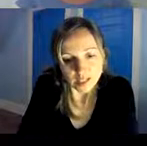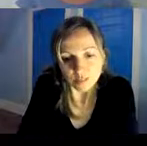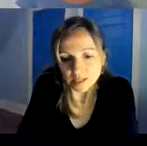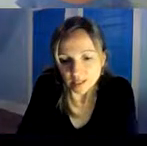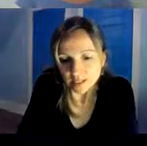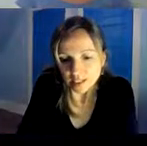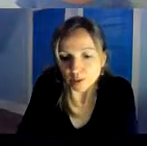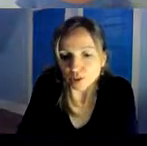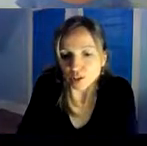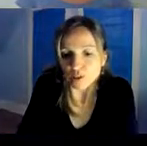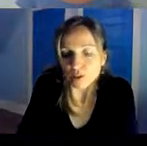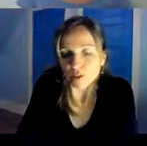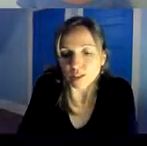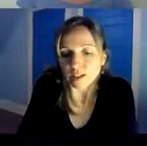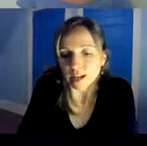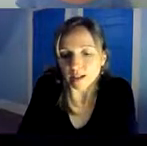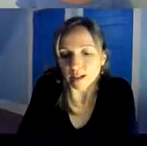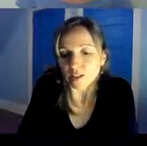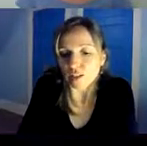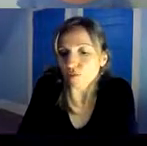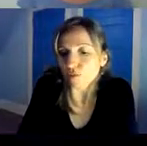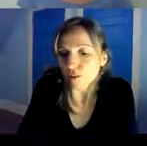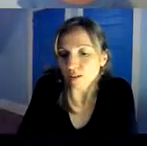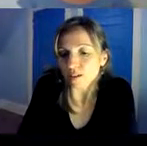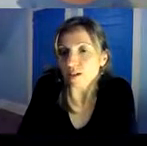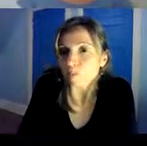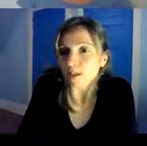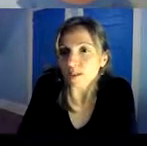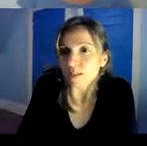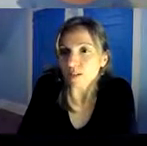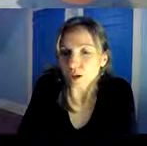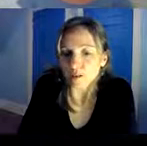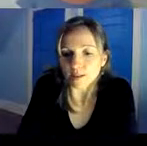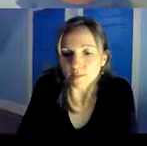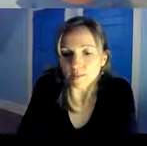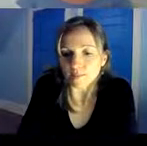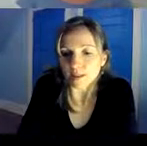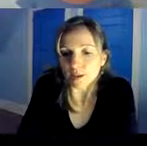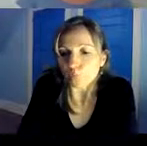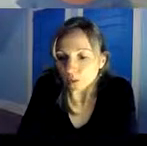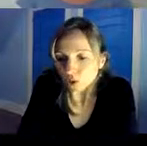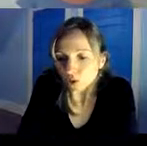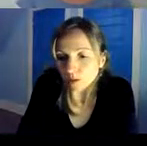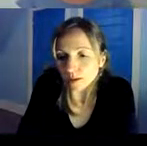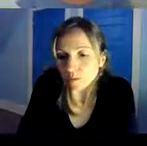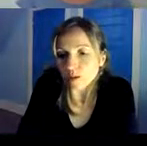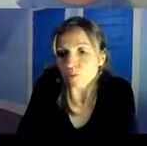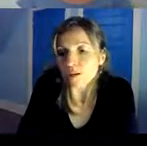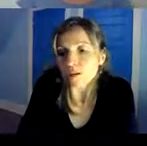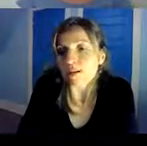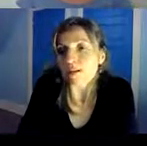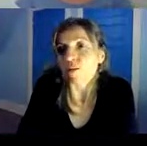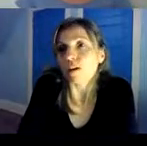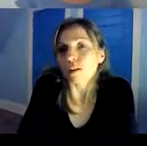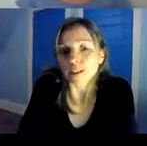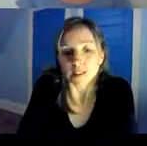And in BC, some alternatives include salal and deer fern in place of English ivy, woodland strawberry,